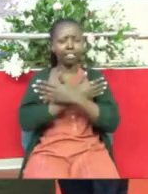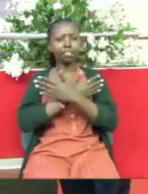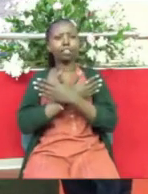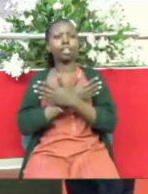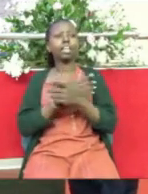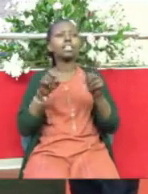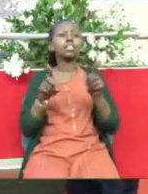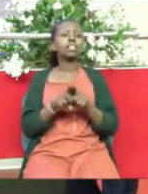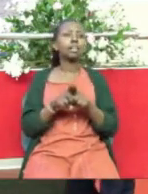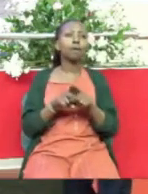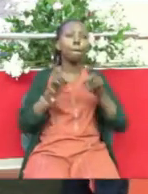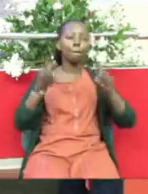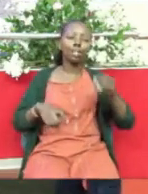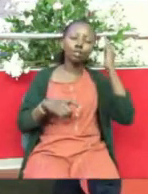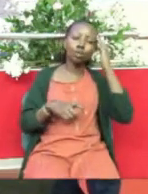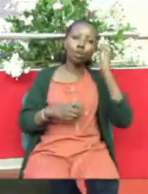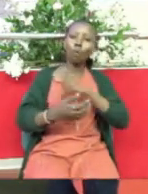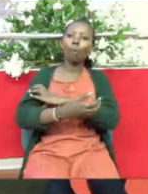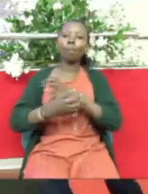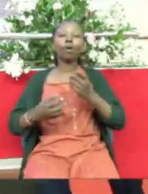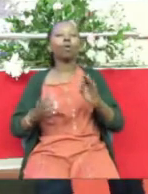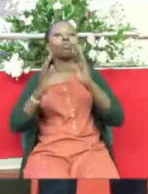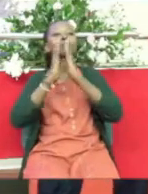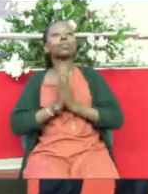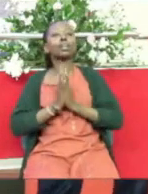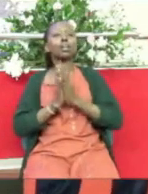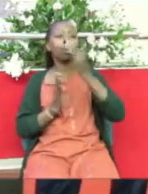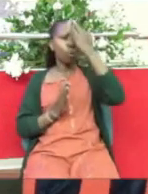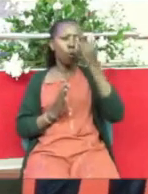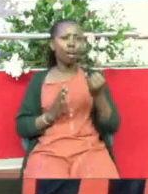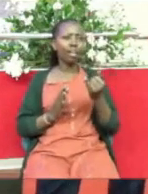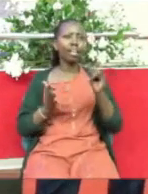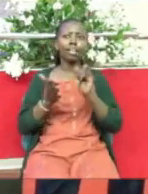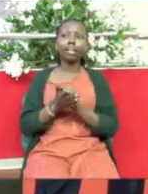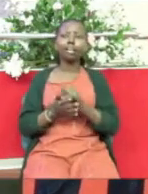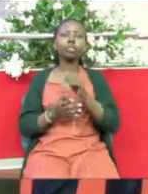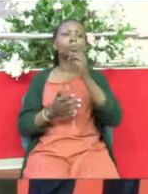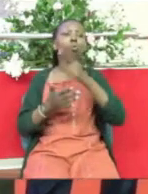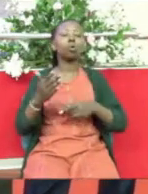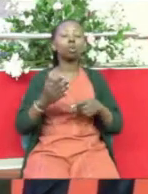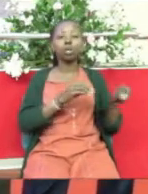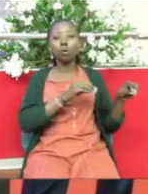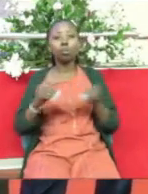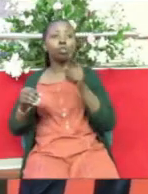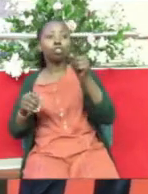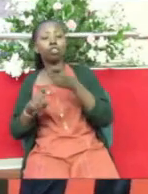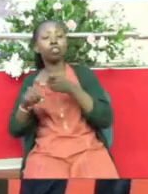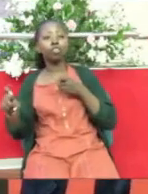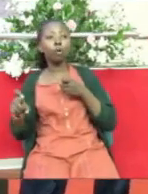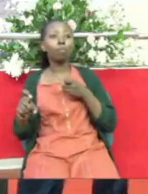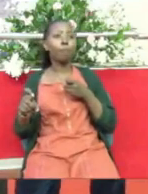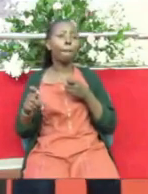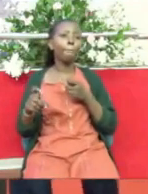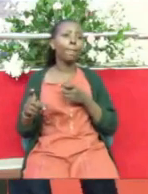know the power of prayer. Lazima utambue nguvu za maombi. Because that is what will remove you from fighting the wrong enemy and